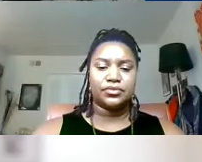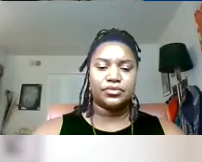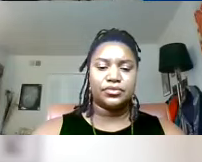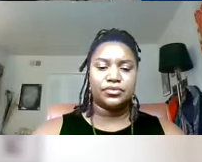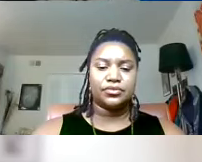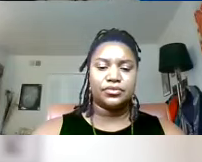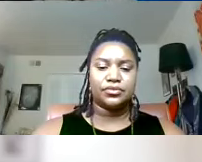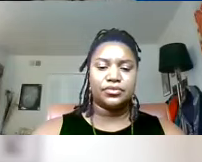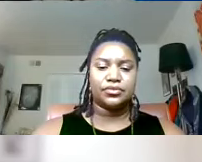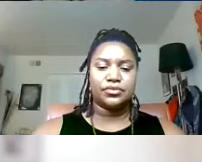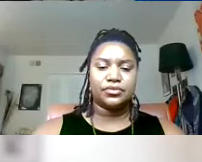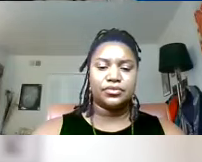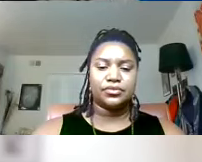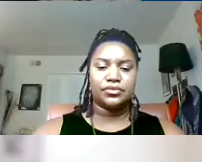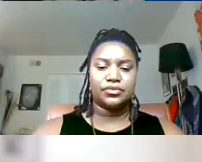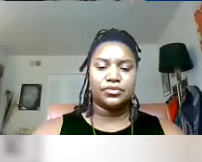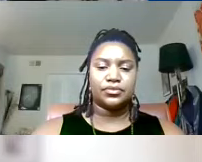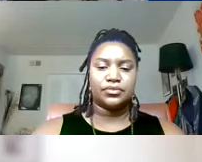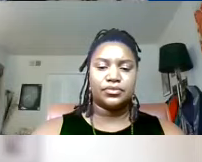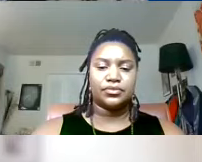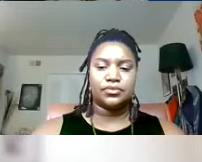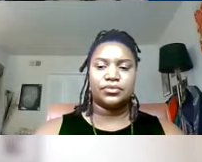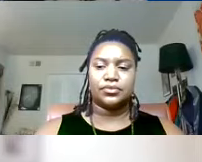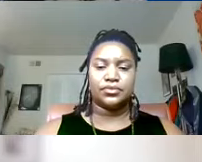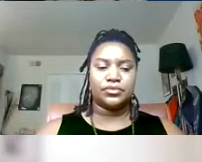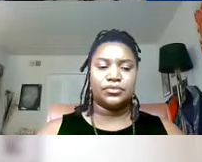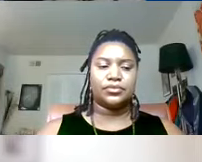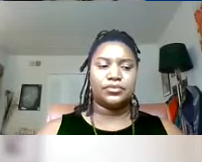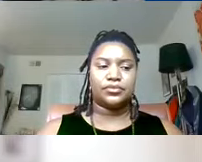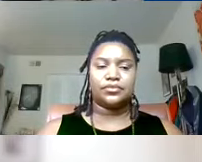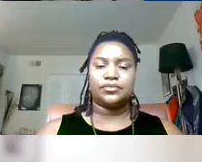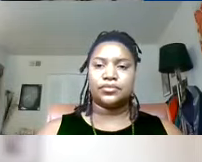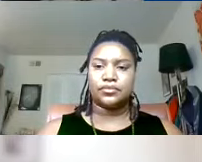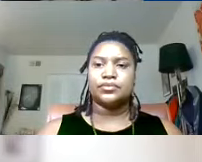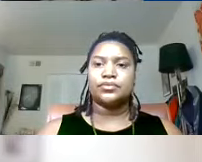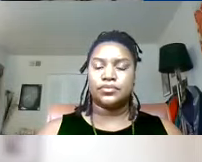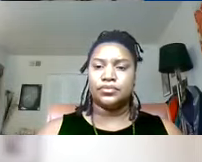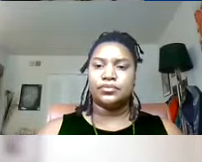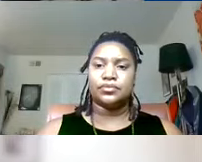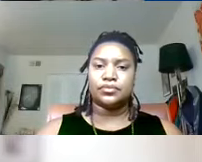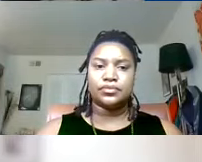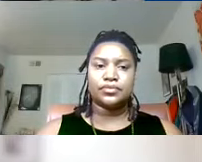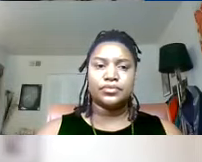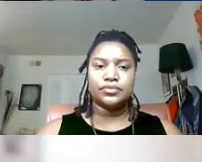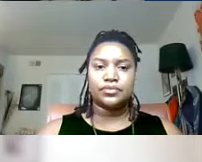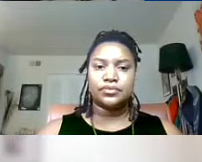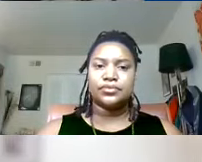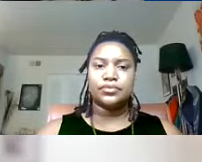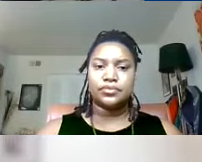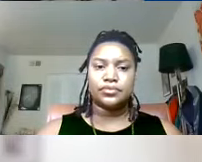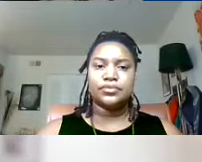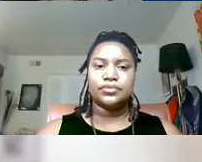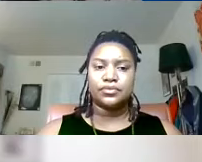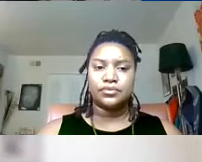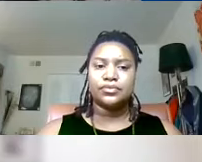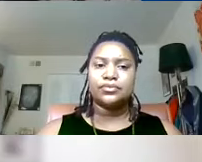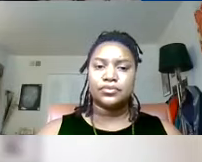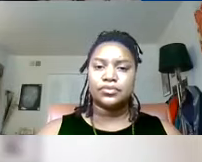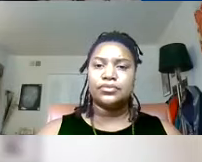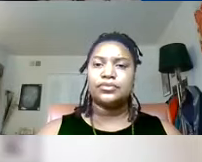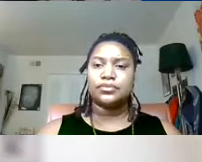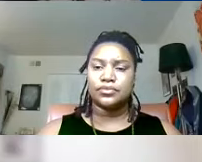that you wouldn't need to do as many different versions to have protection. So I think that that's part of the reason why